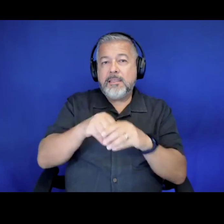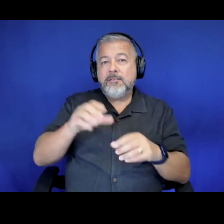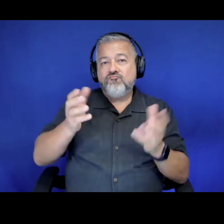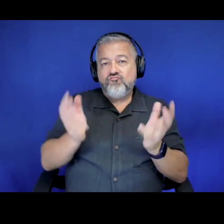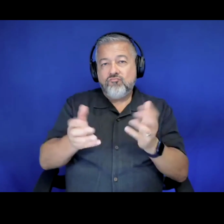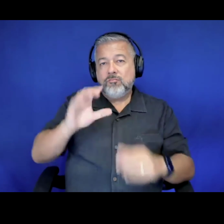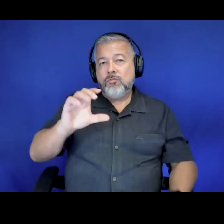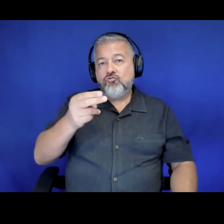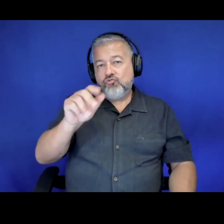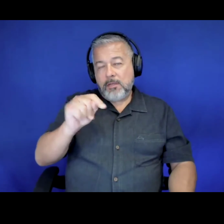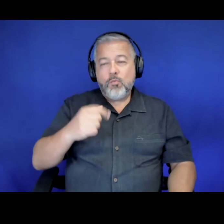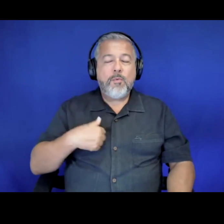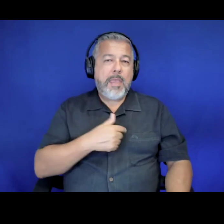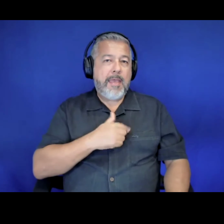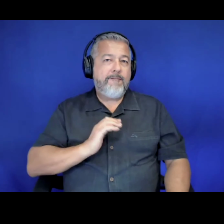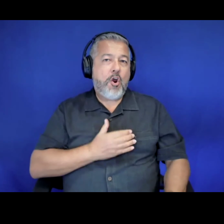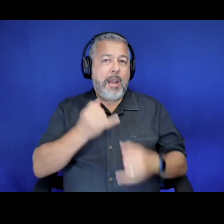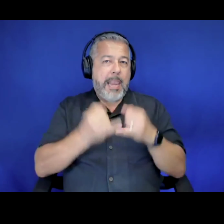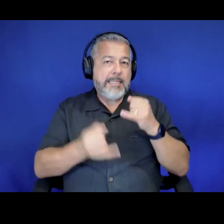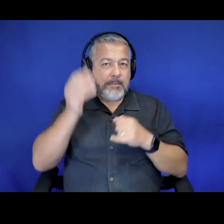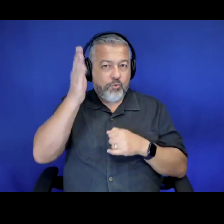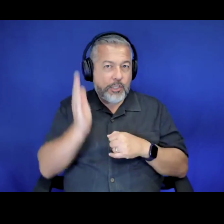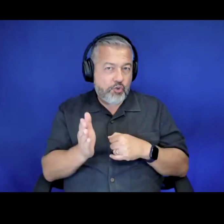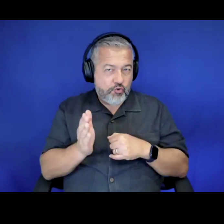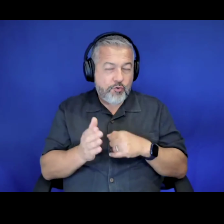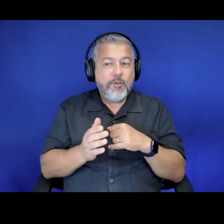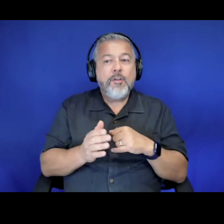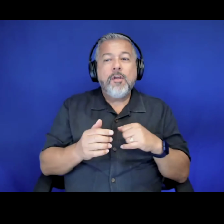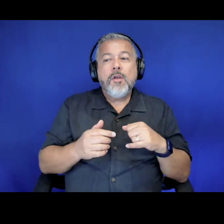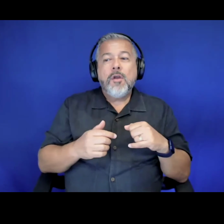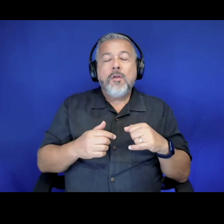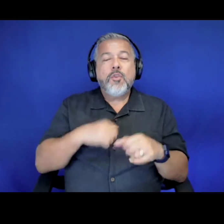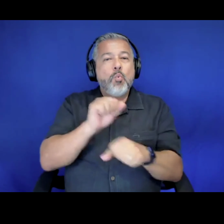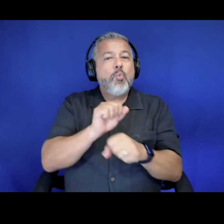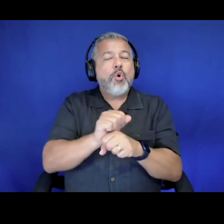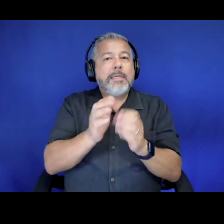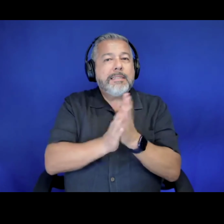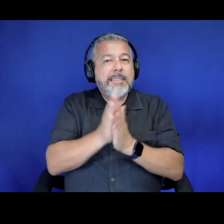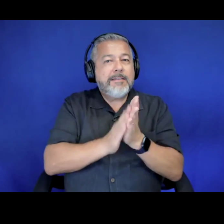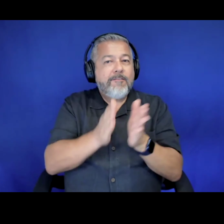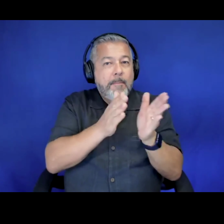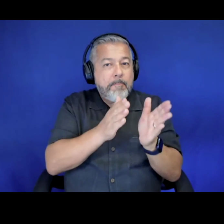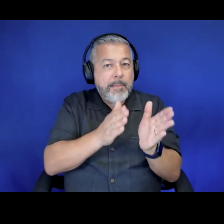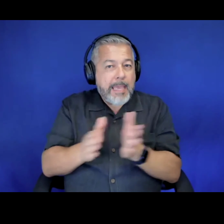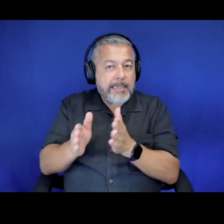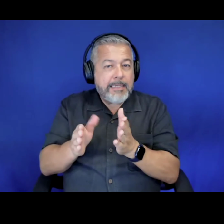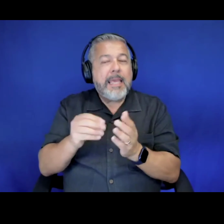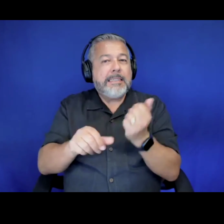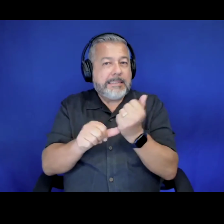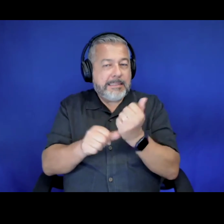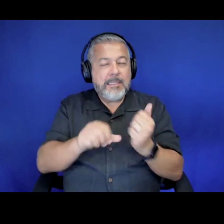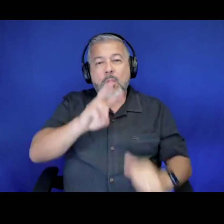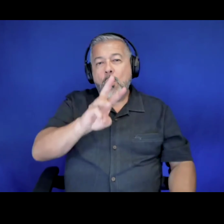We have our last presenter. We have the Work Incentives Planning and Assistance, or WIPA, in conjunction